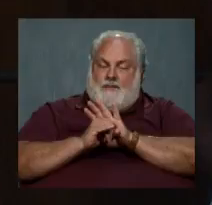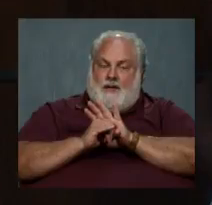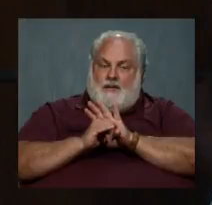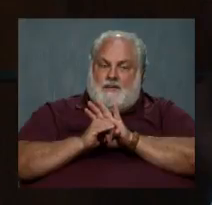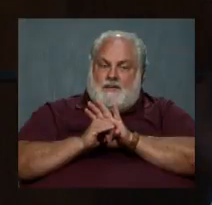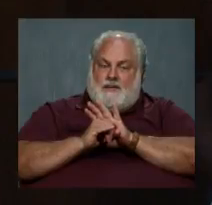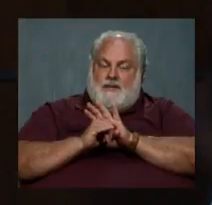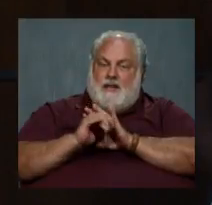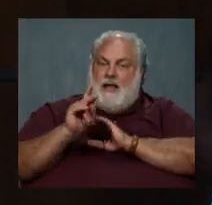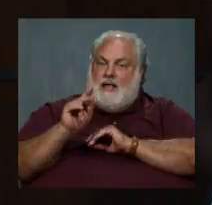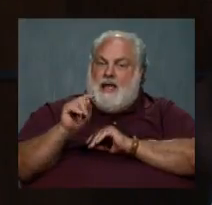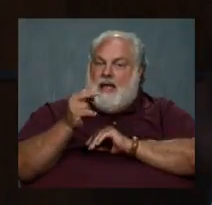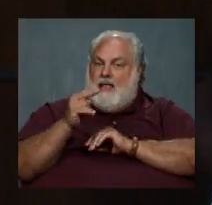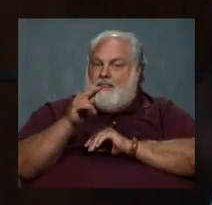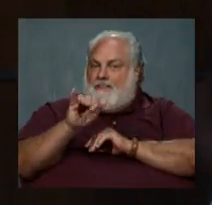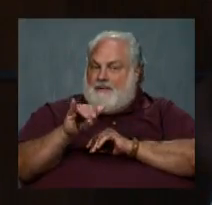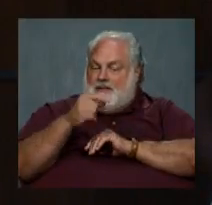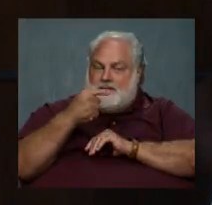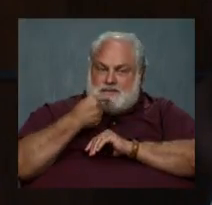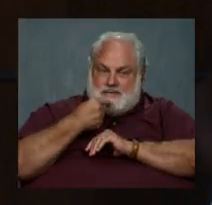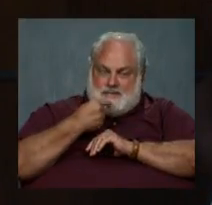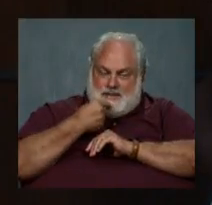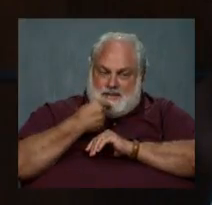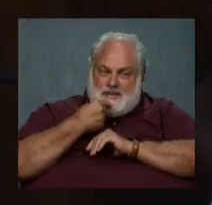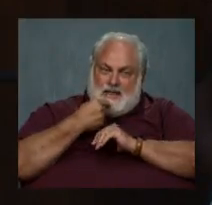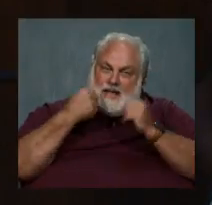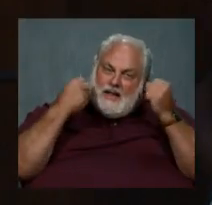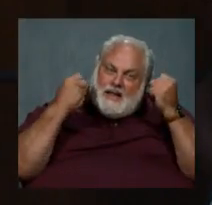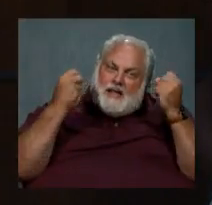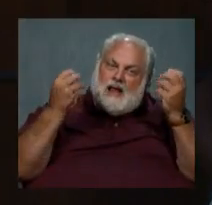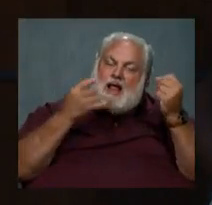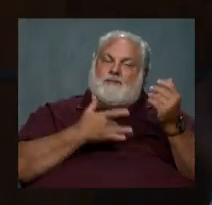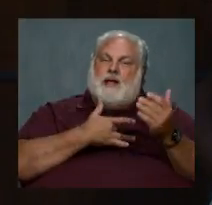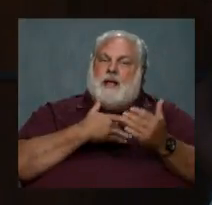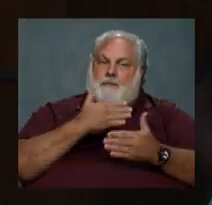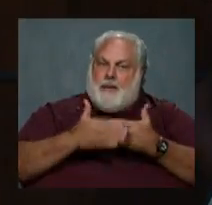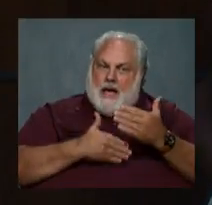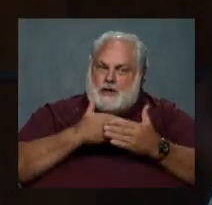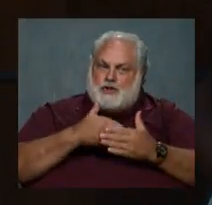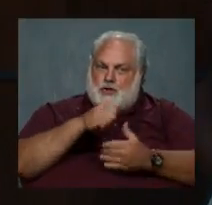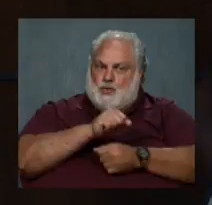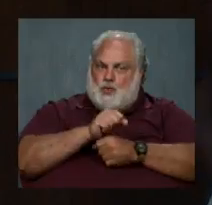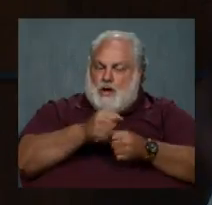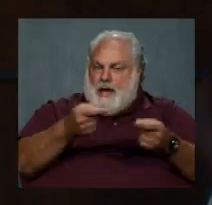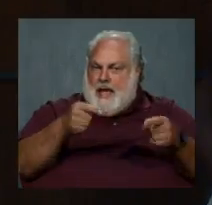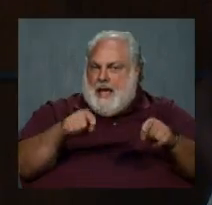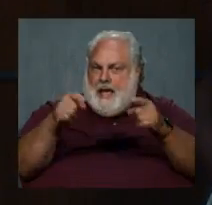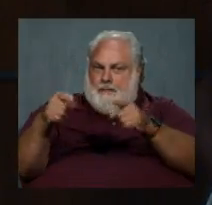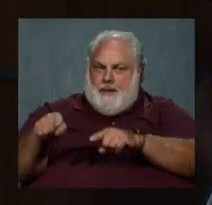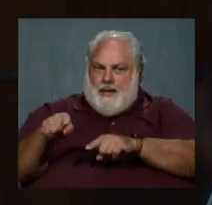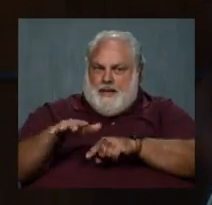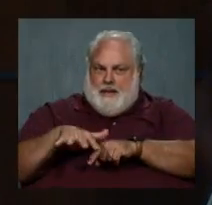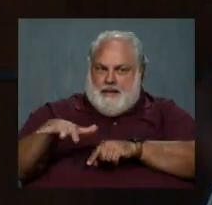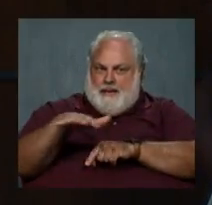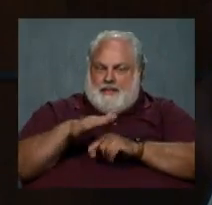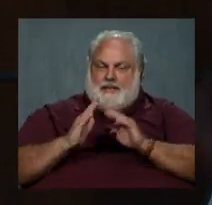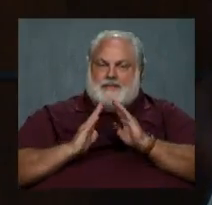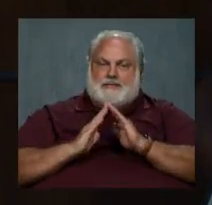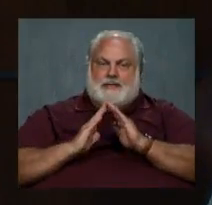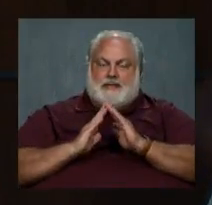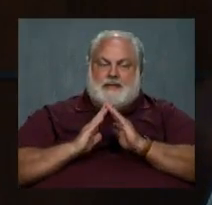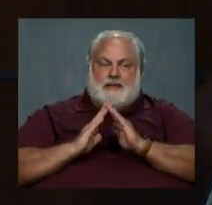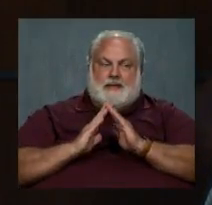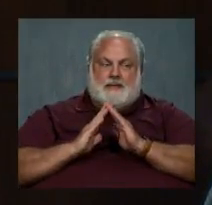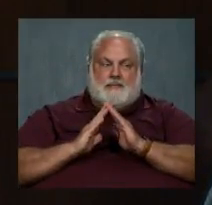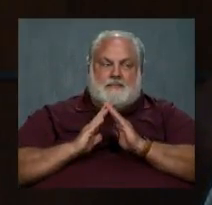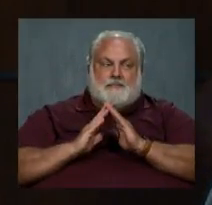that, as Cappy says, that there's a lot of compassion at work in this city. And what you're facing, anytime you